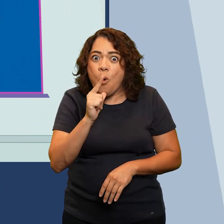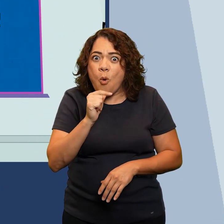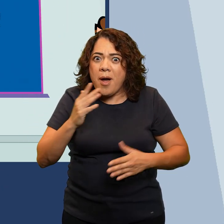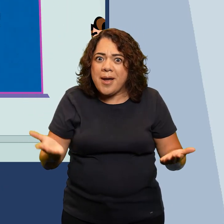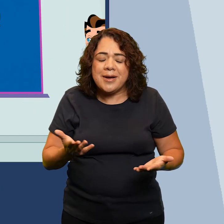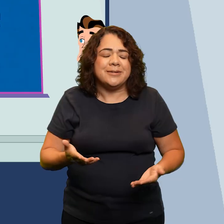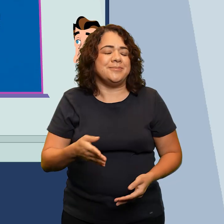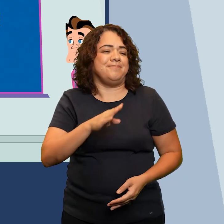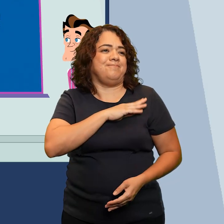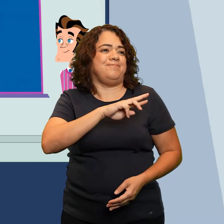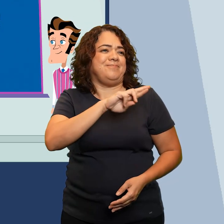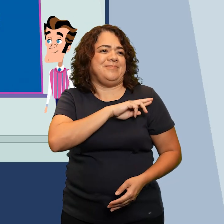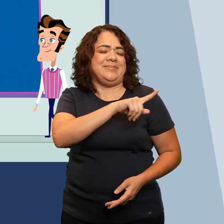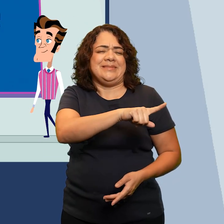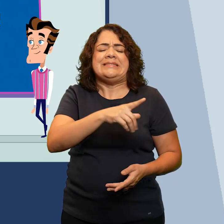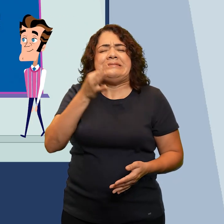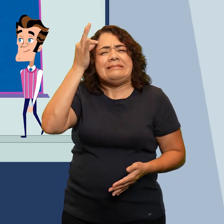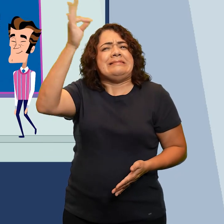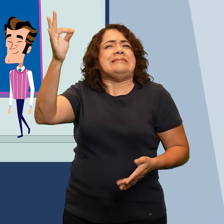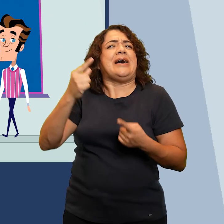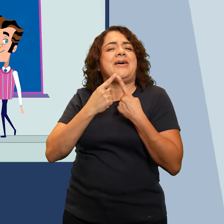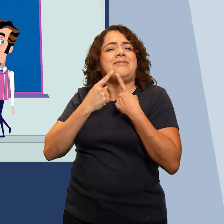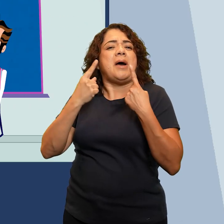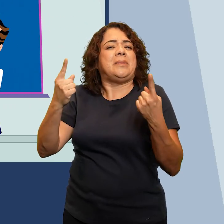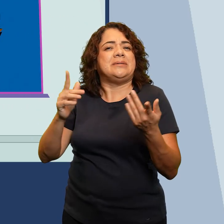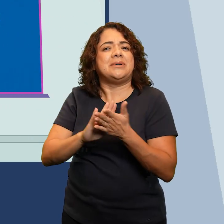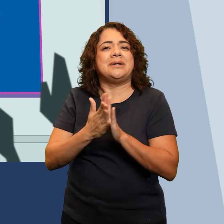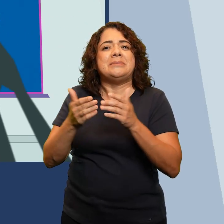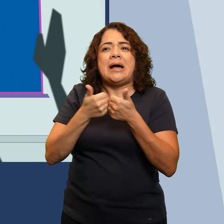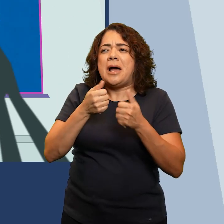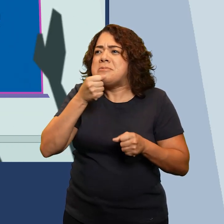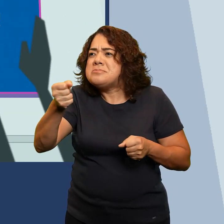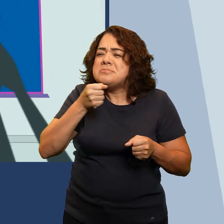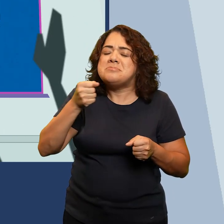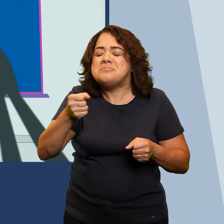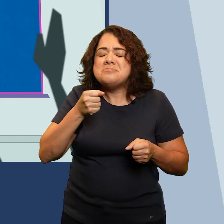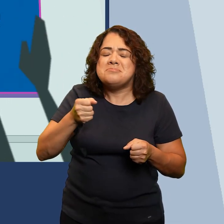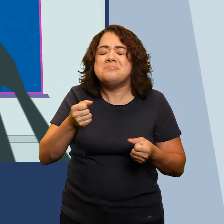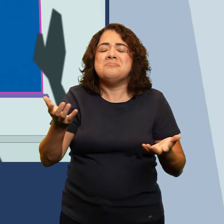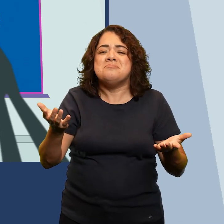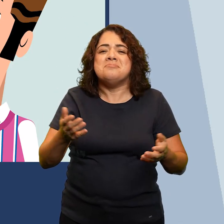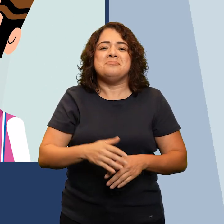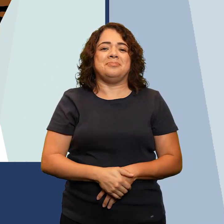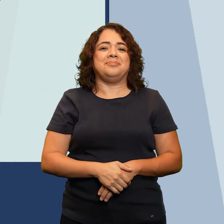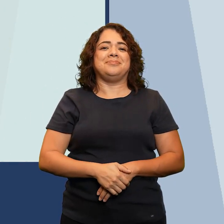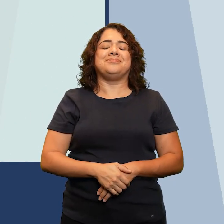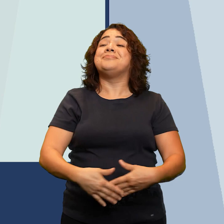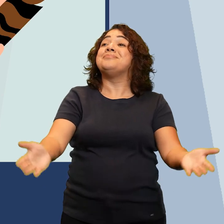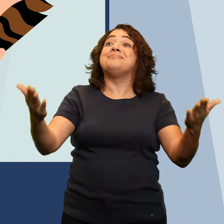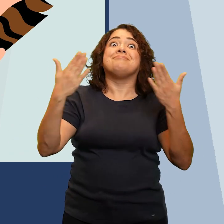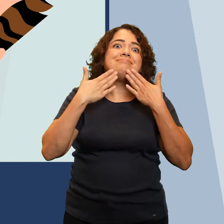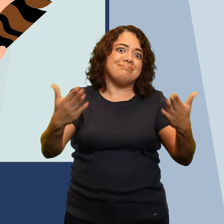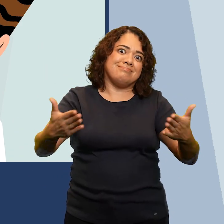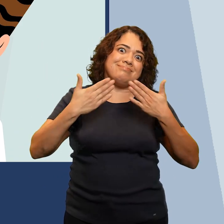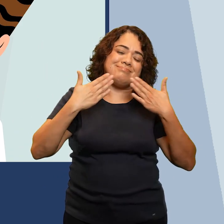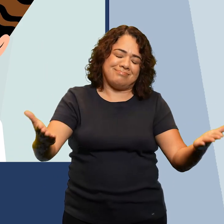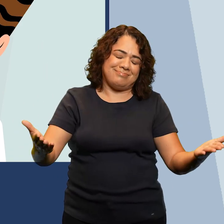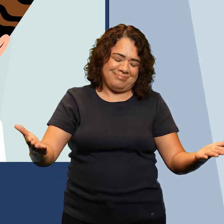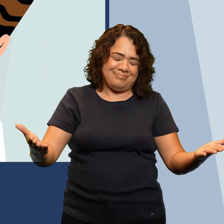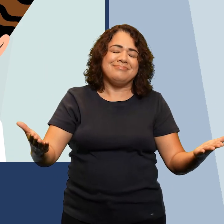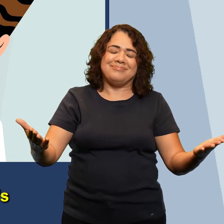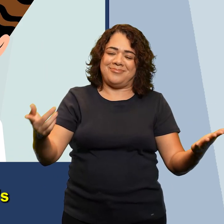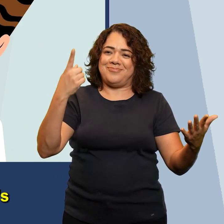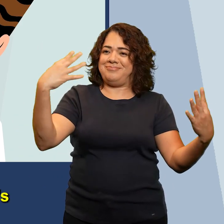show host, Bass Ken Robbins! Thank you very much. On behalf